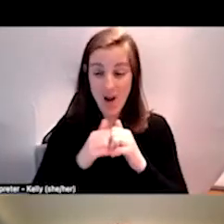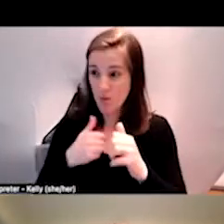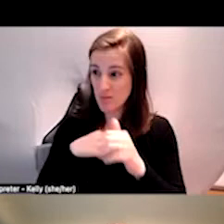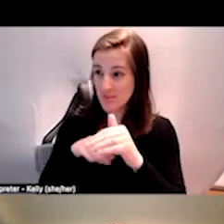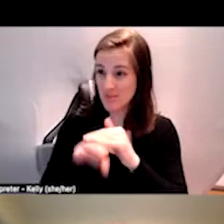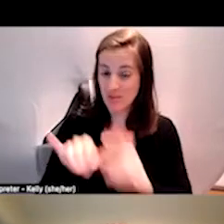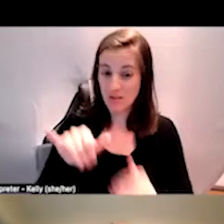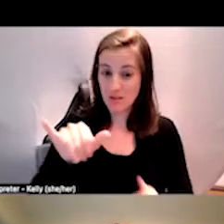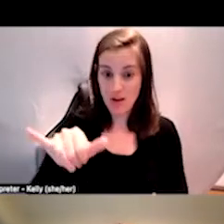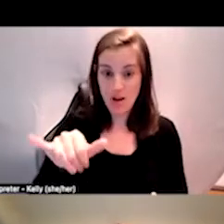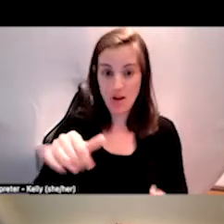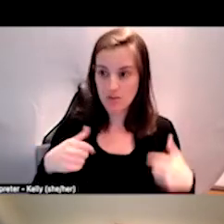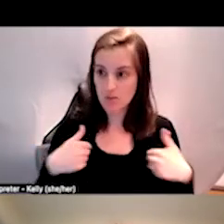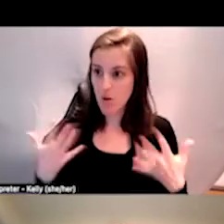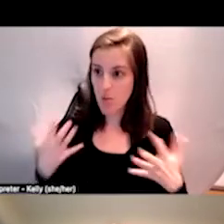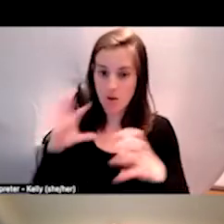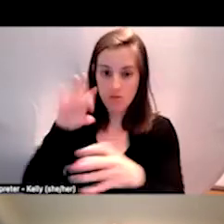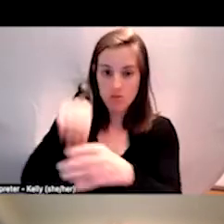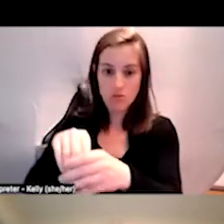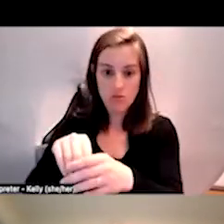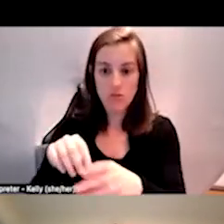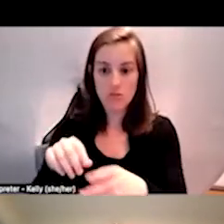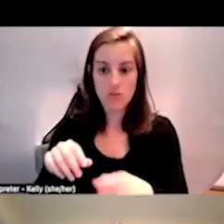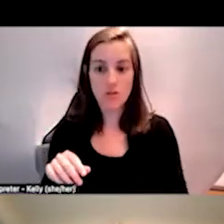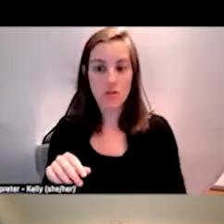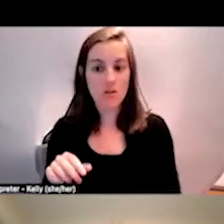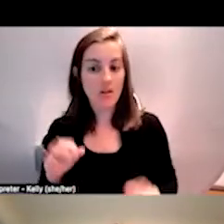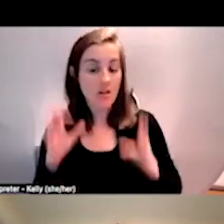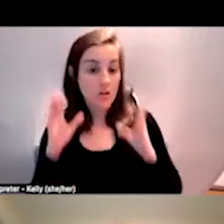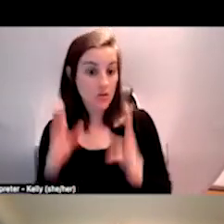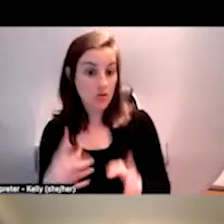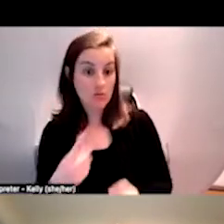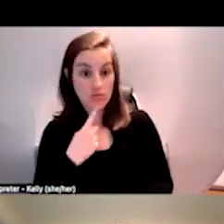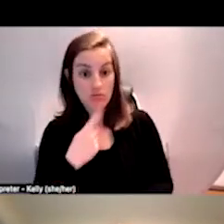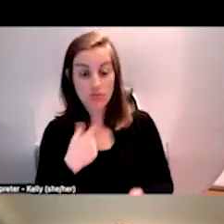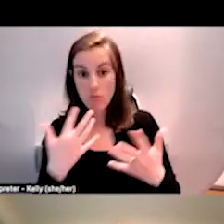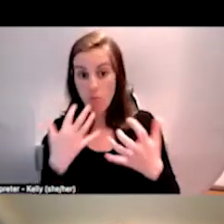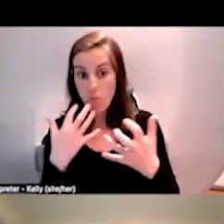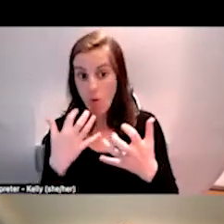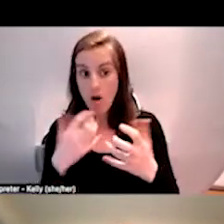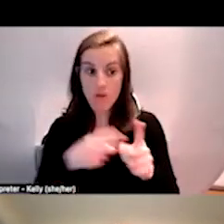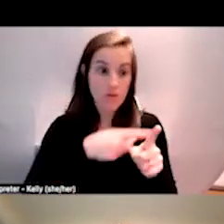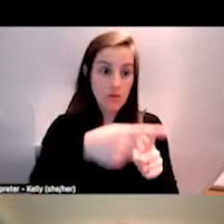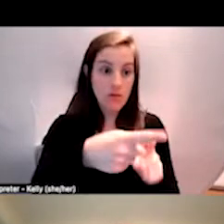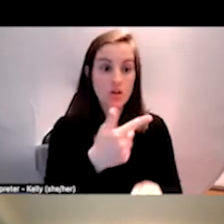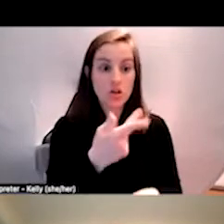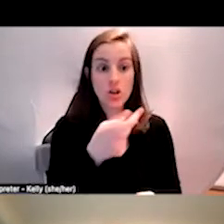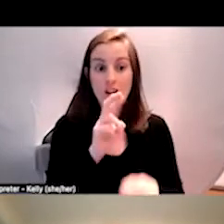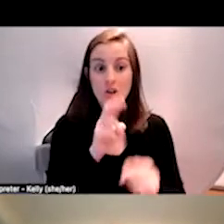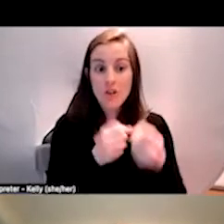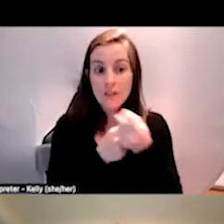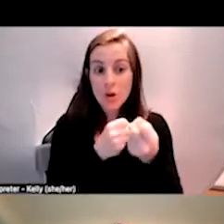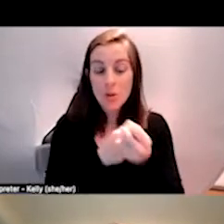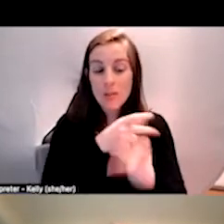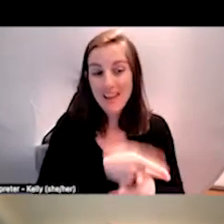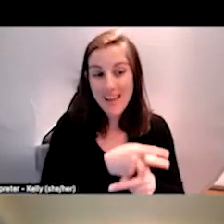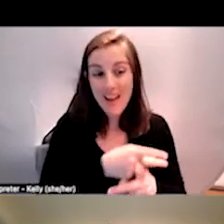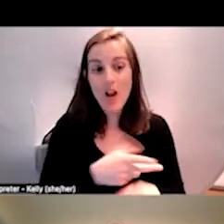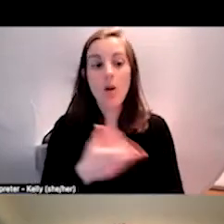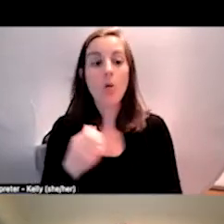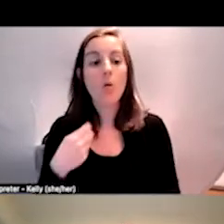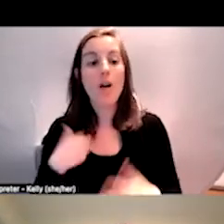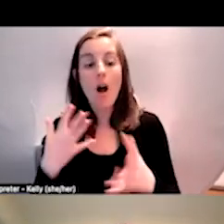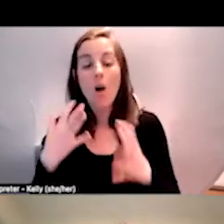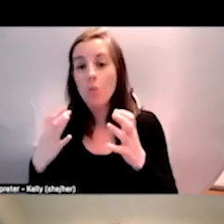Even if somebody says, well, I want this kind of gender affirming care, or I want to go on hormones, but my sense of gender, it's more